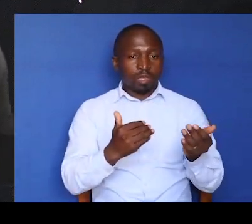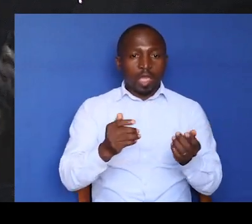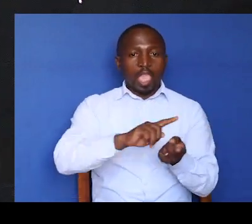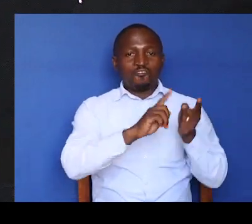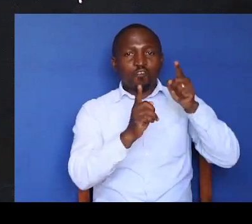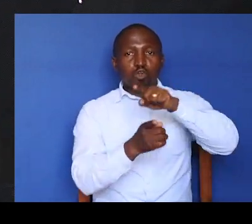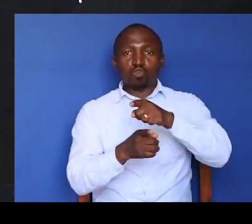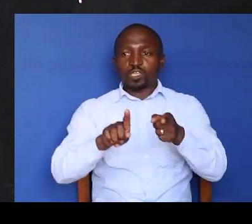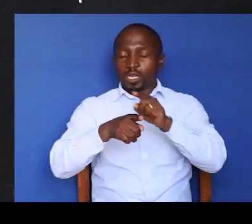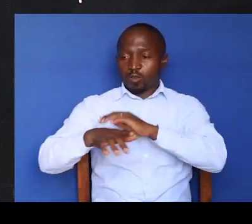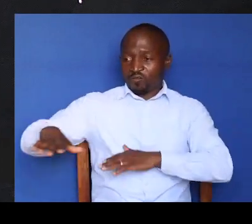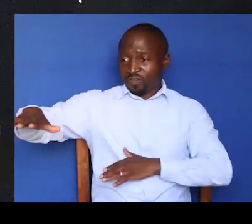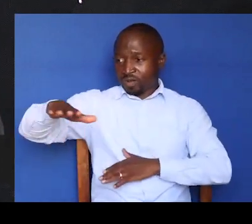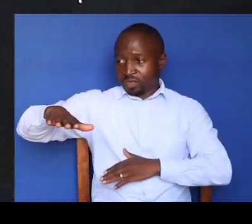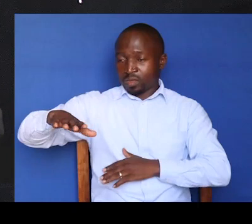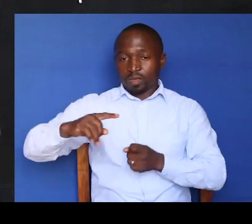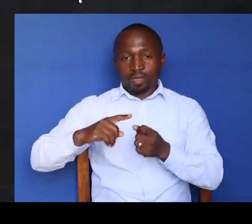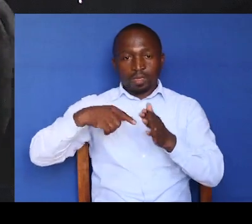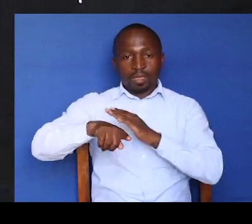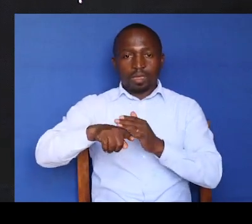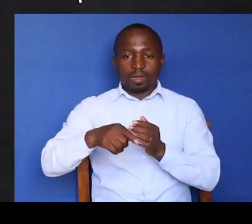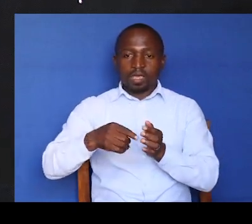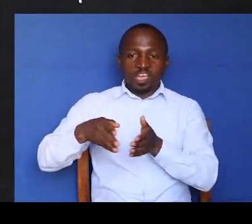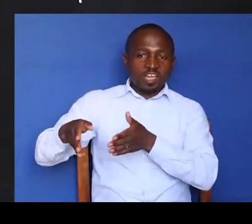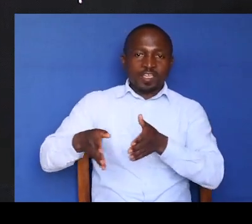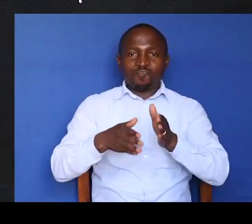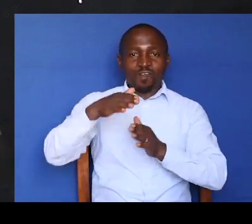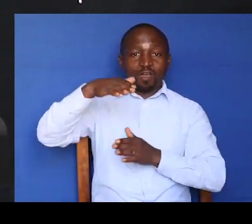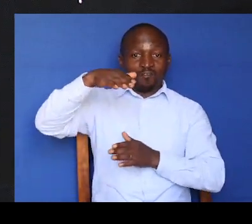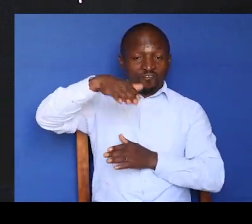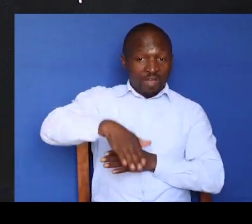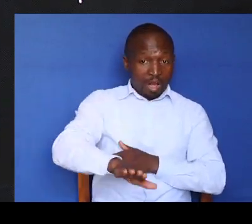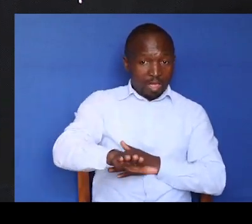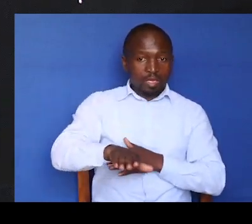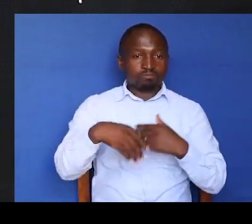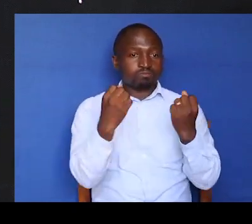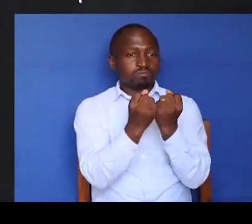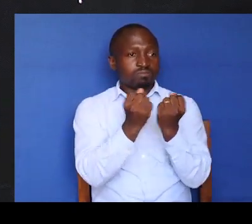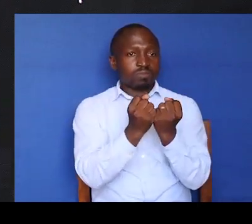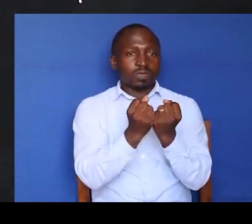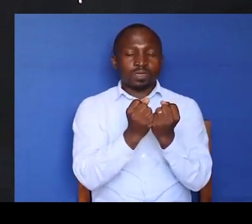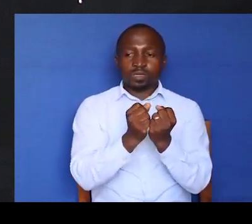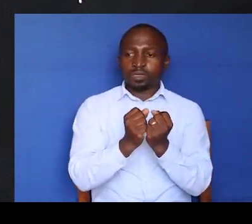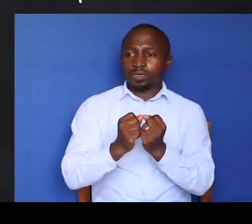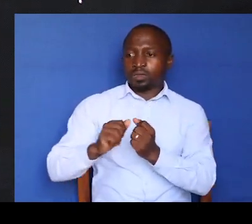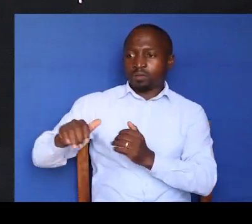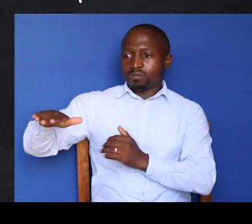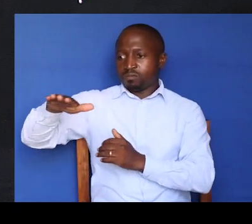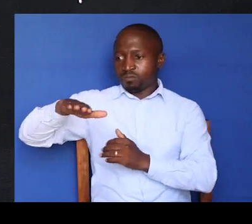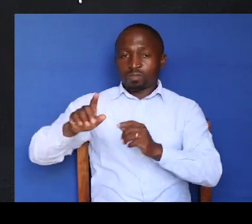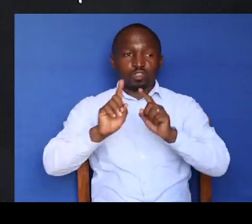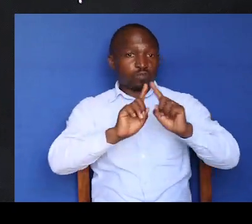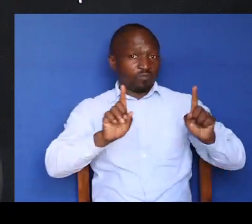of river valley by forming certain features. Now the resultant features should be described,